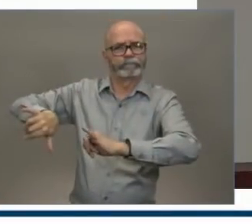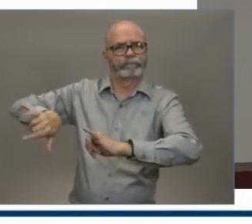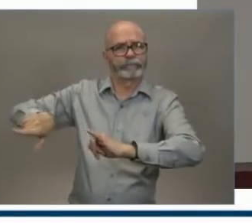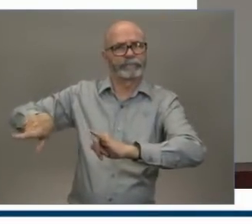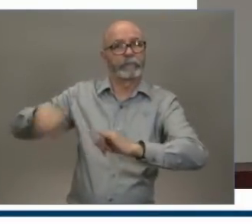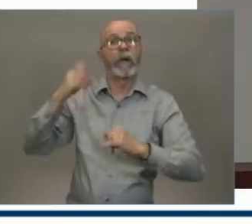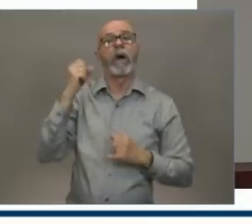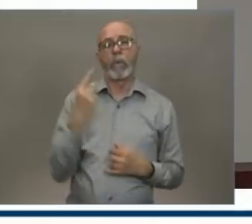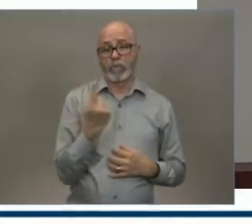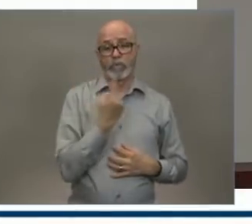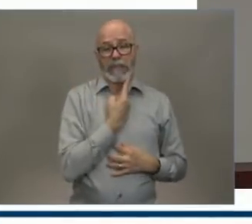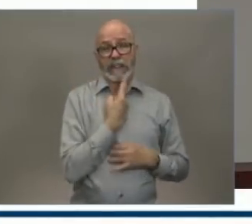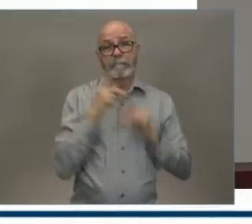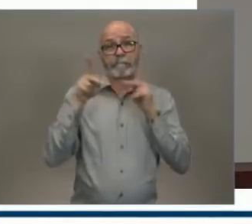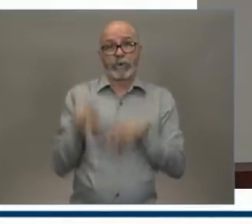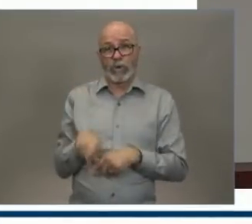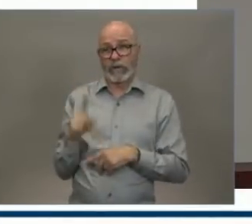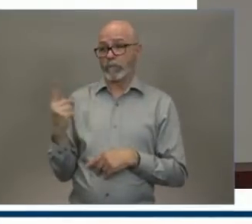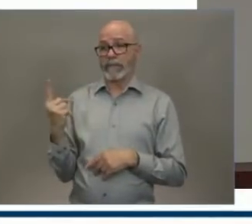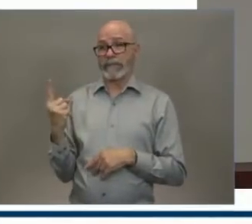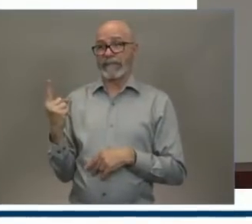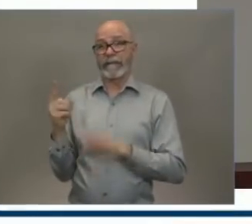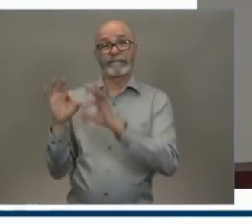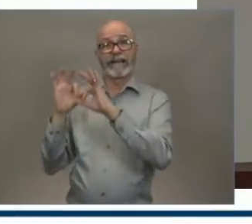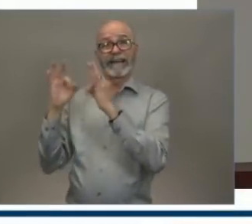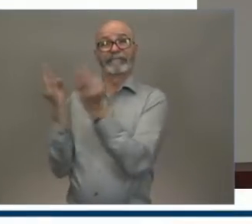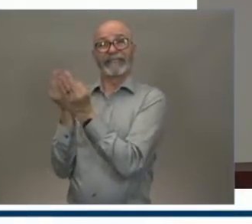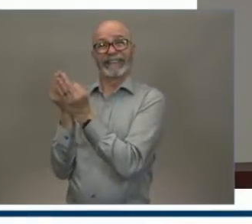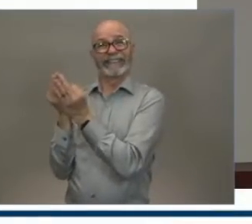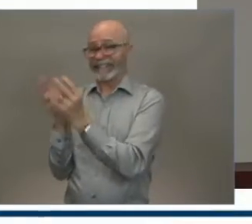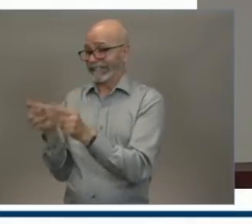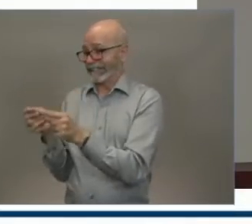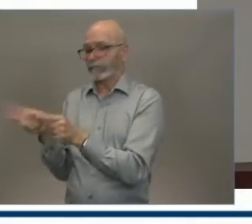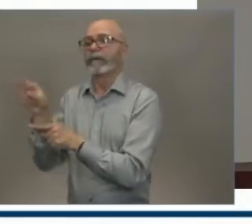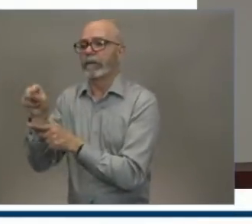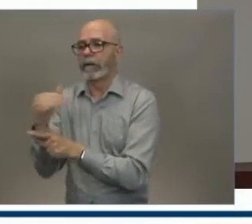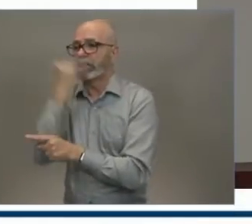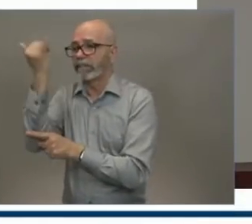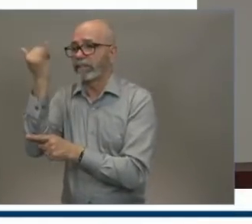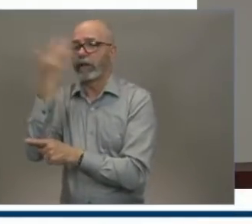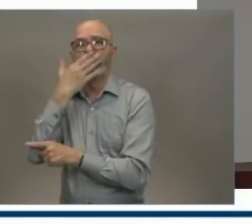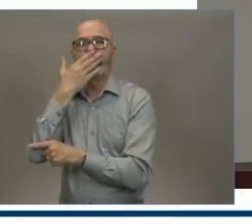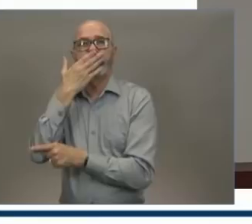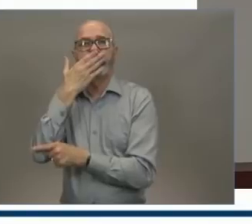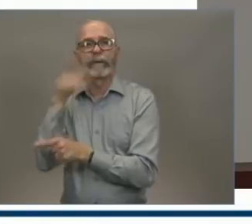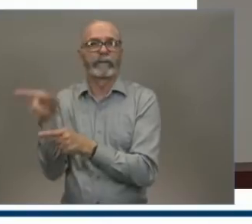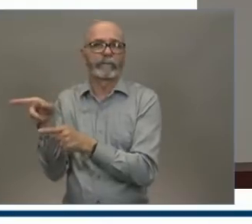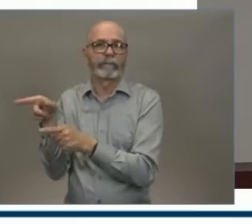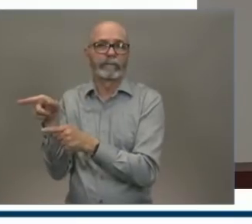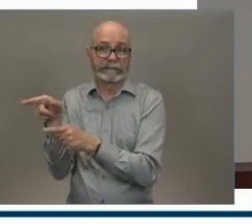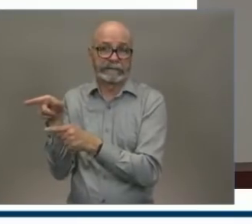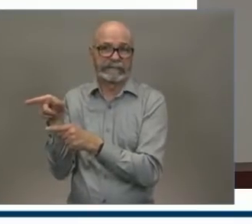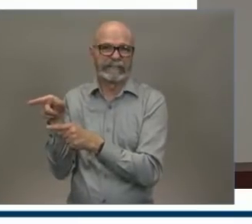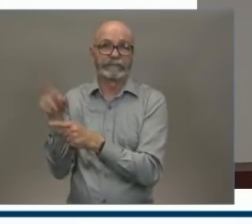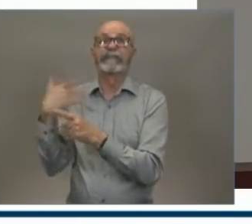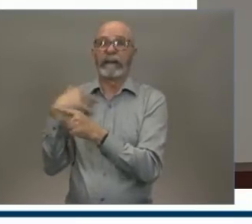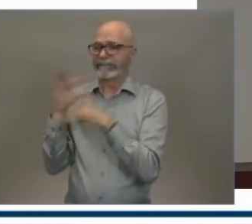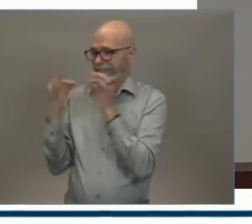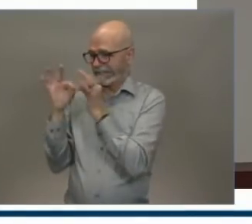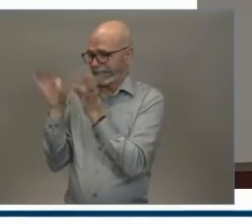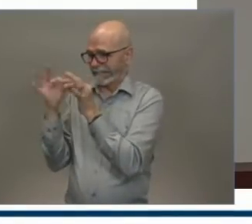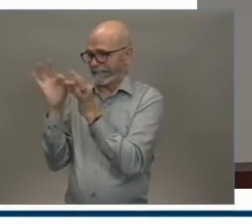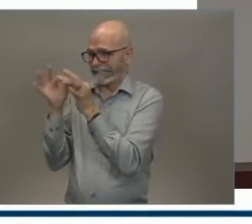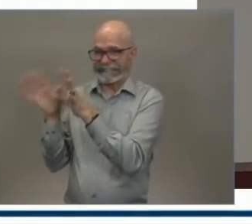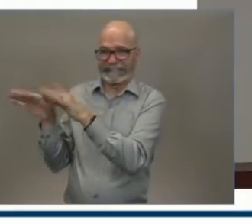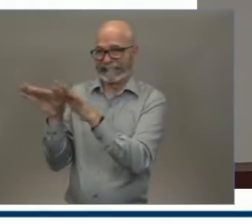household members were infected. Unfortunately, because as we tested those individuals, there's a very